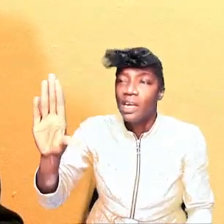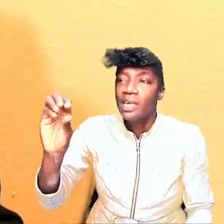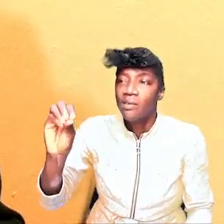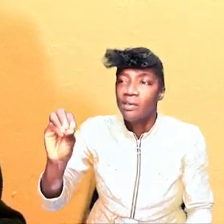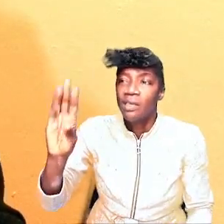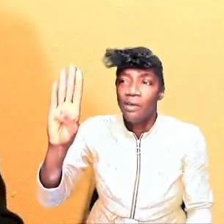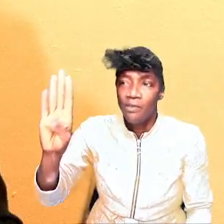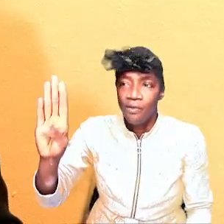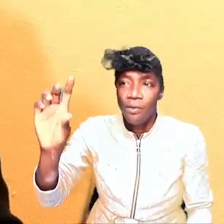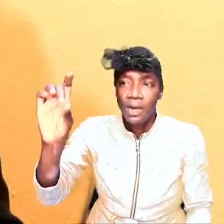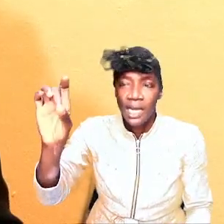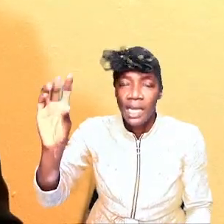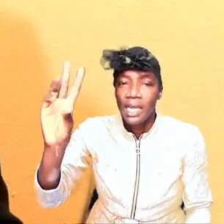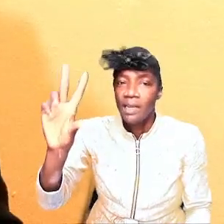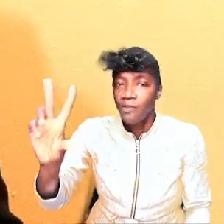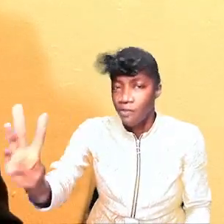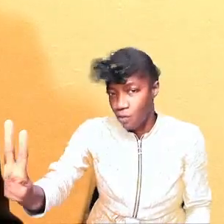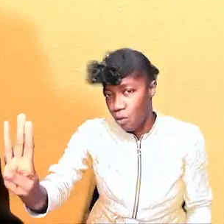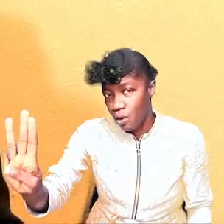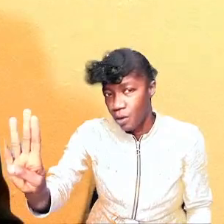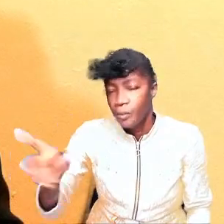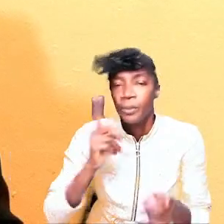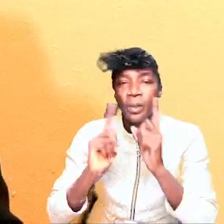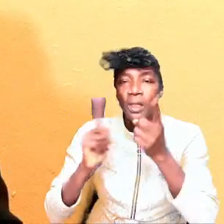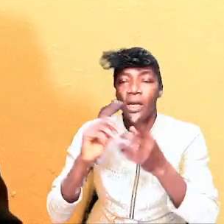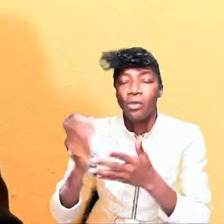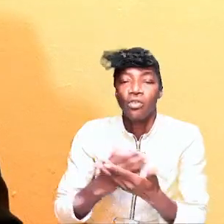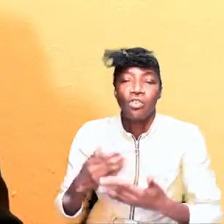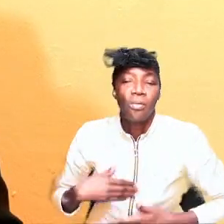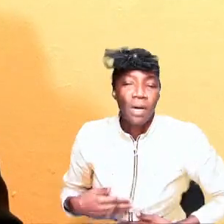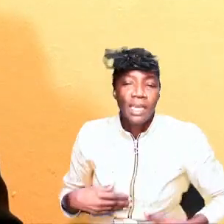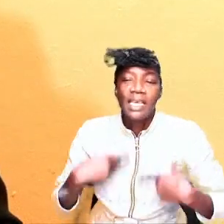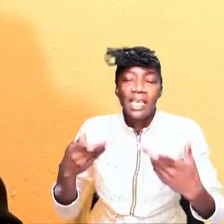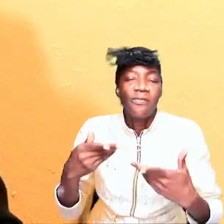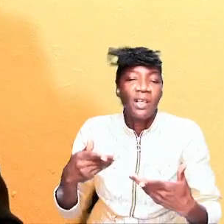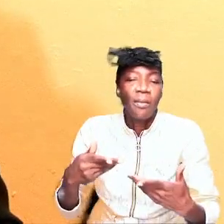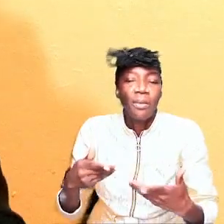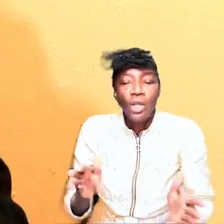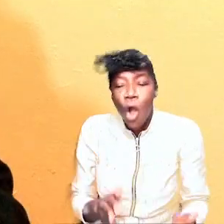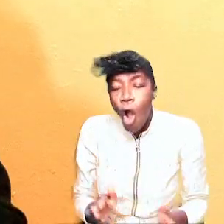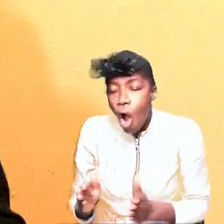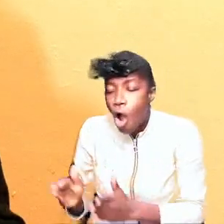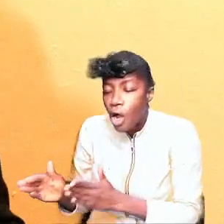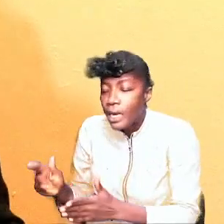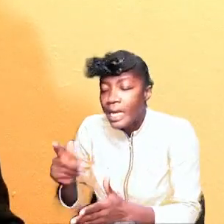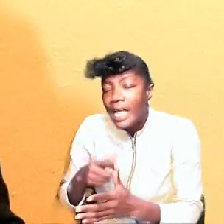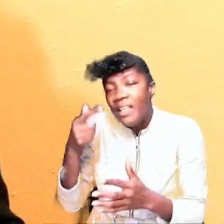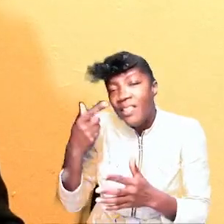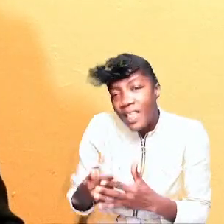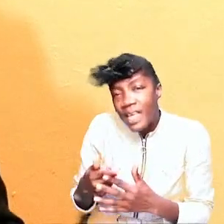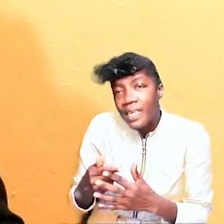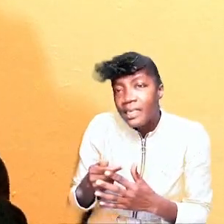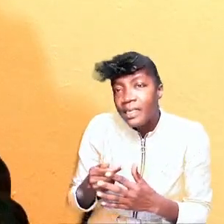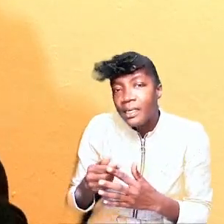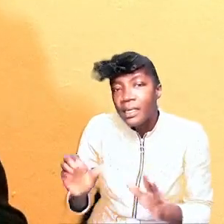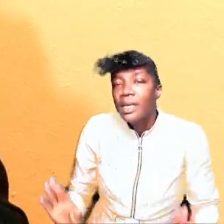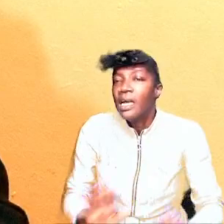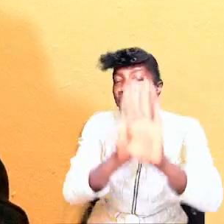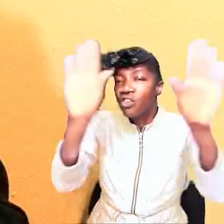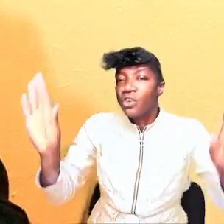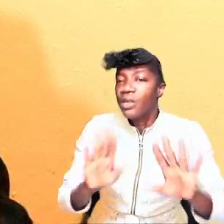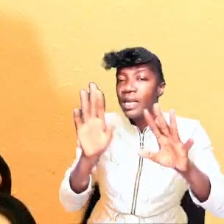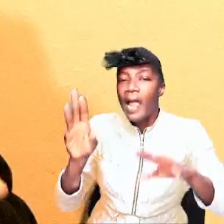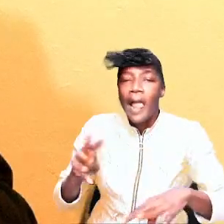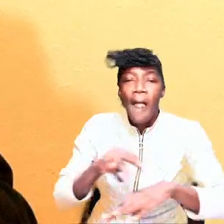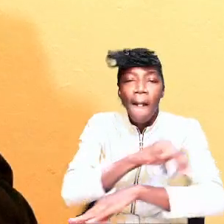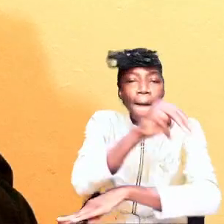905-0484, and you can talk to somebody and you can give them your order. Then on Sunday, it's a mission